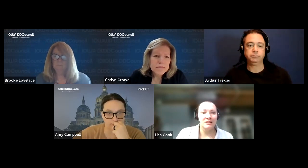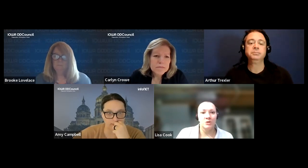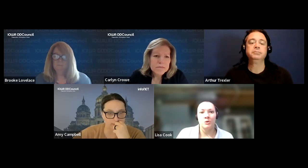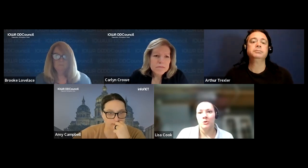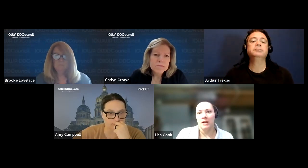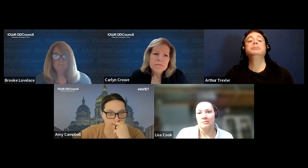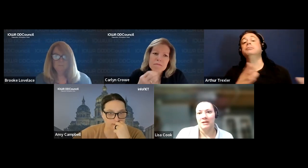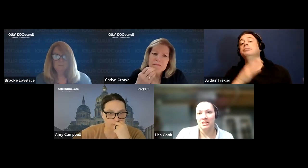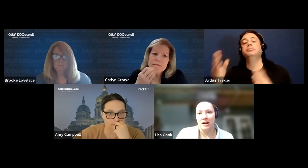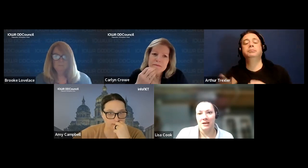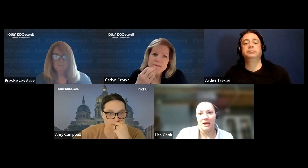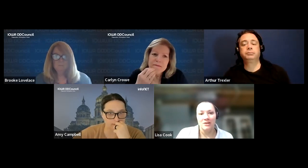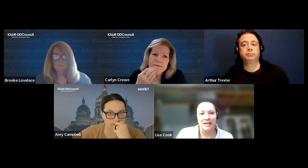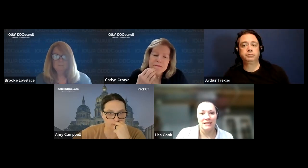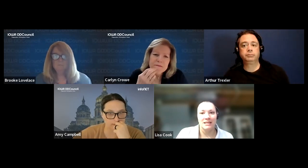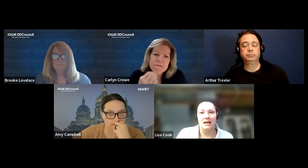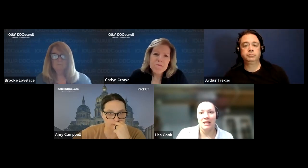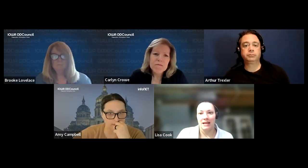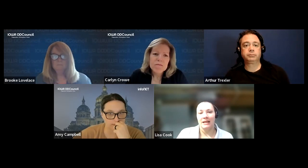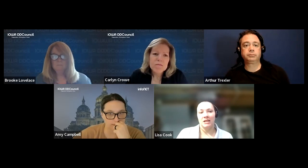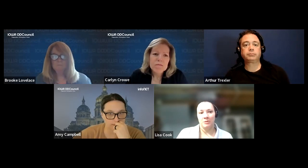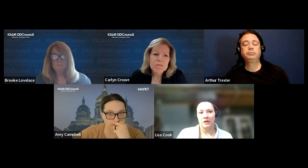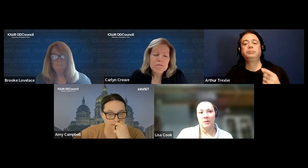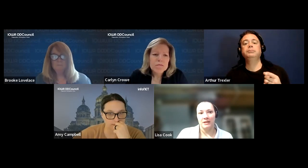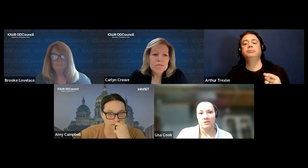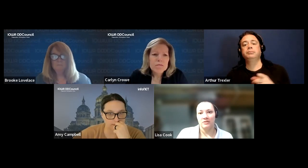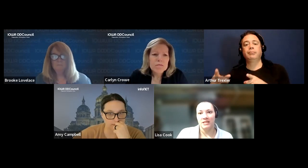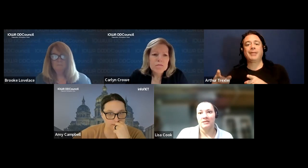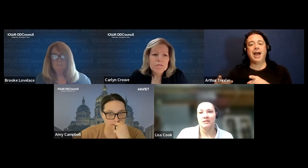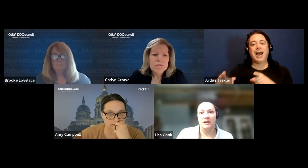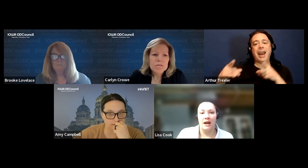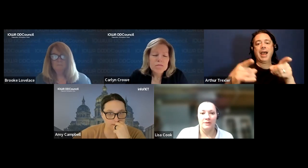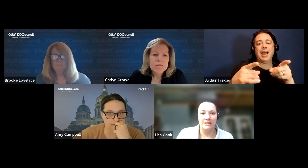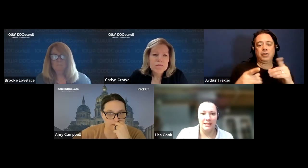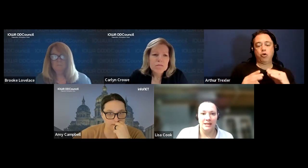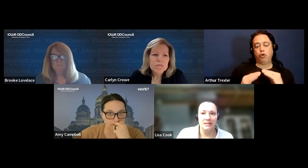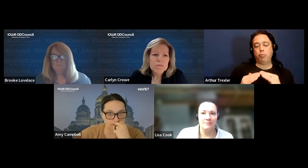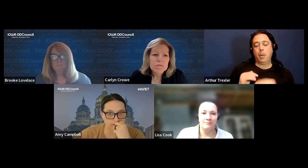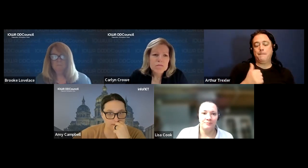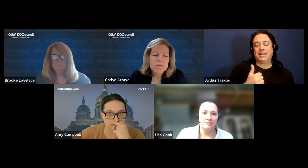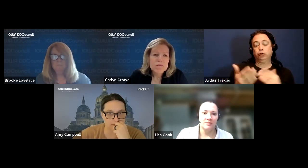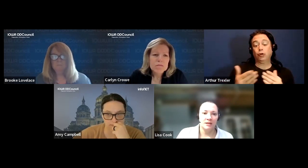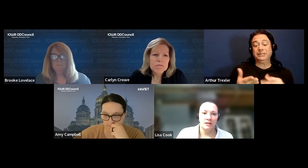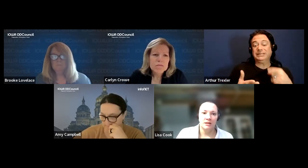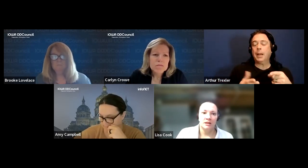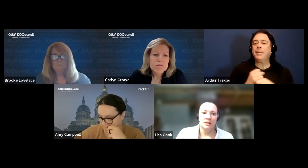The next goal I'm going to be talking about is aligning community-based services to Iowans' needs.